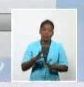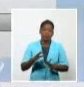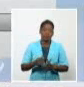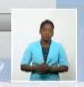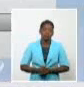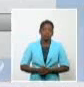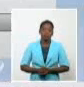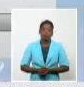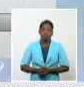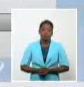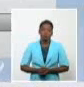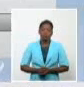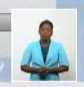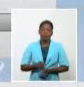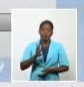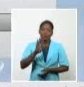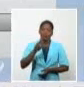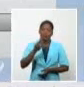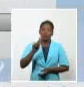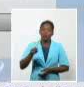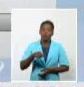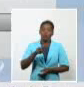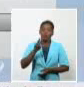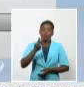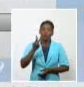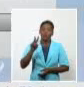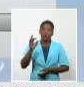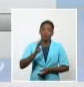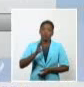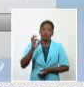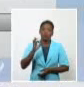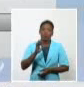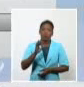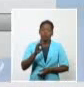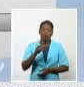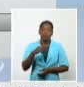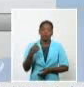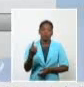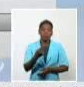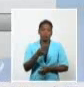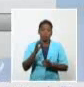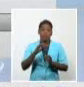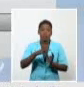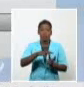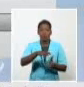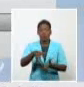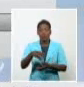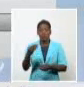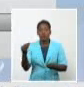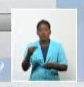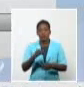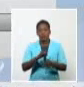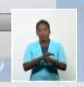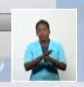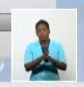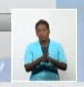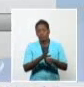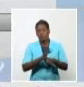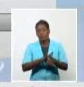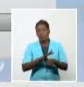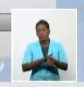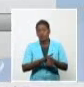3,500 deaths in a single day, with a lethality of 5.7%. Yesterday we saw